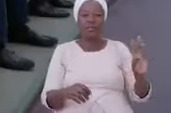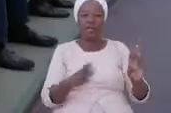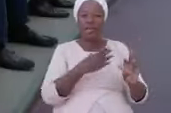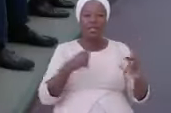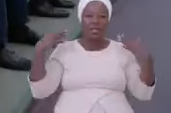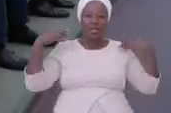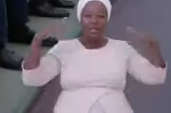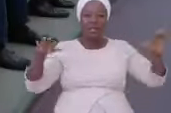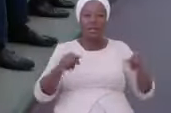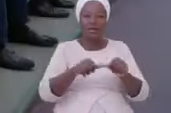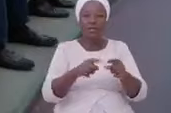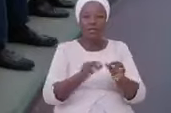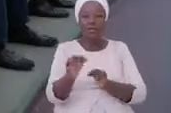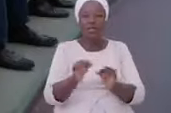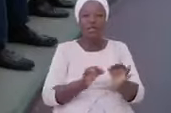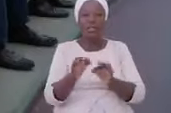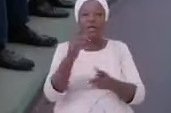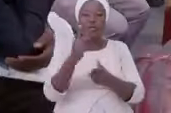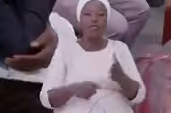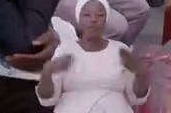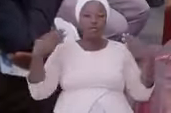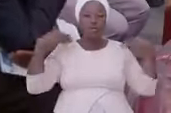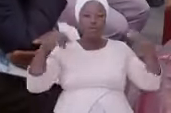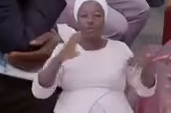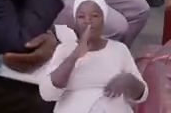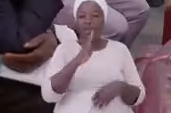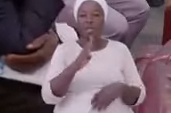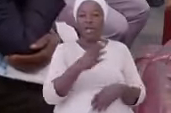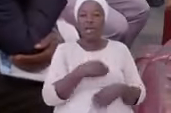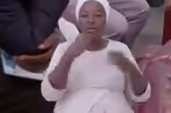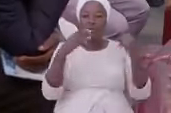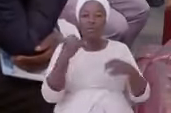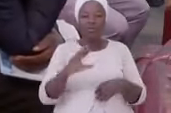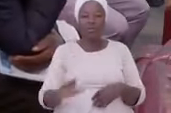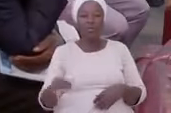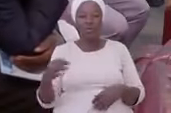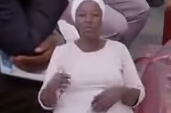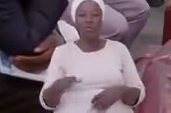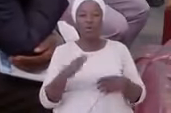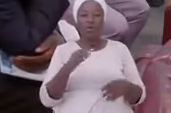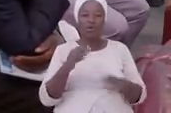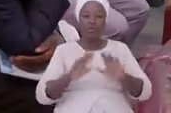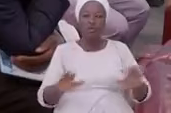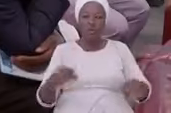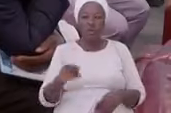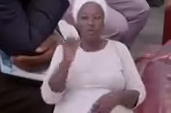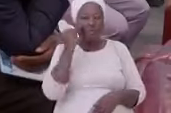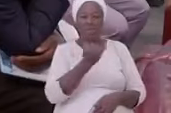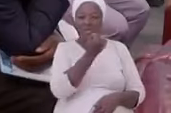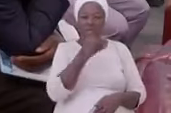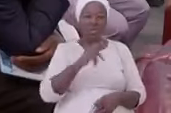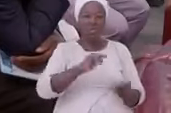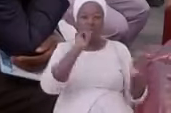will look like. And many of the children of Israel shall return to the Lord their God. And then in